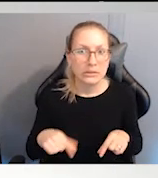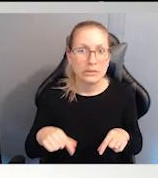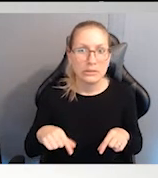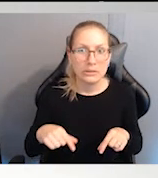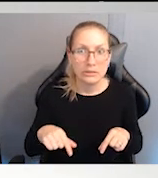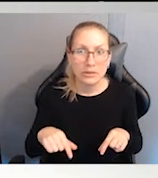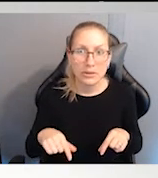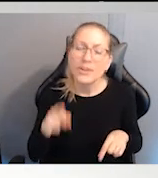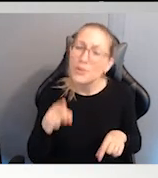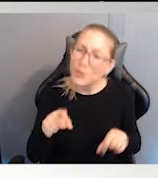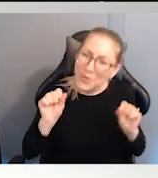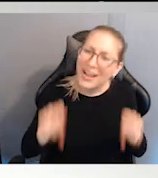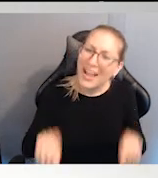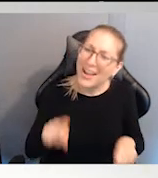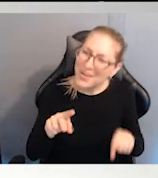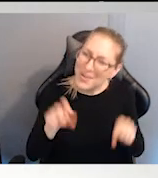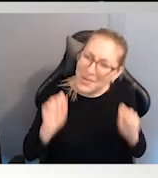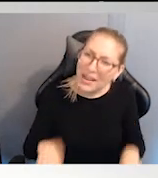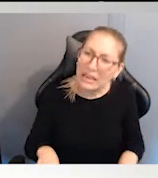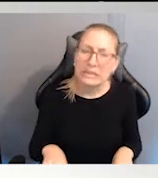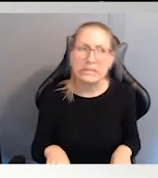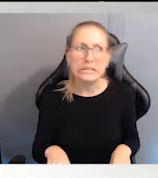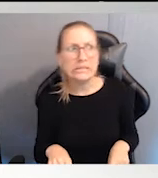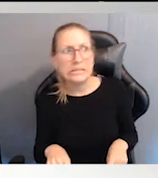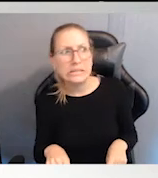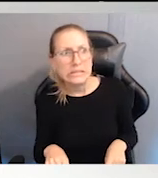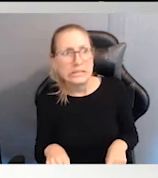Even John is cheering for you.